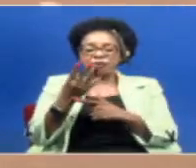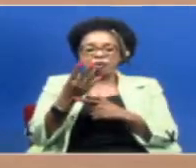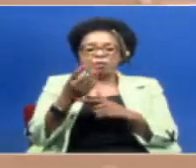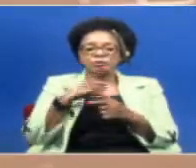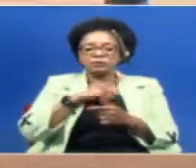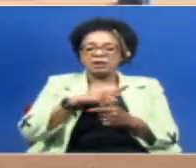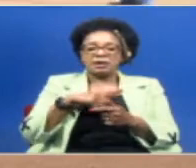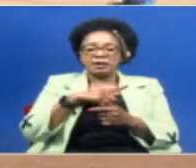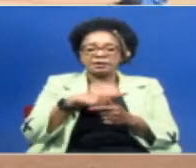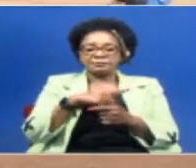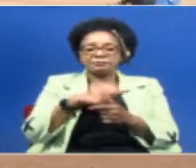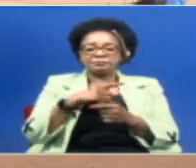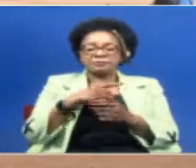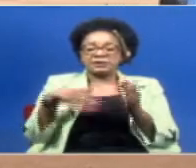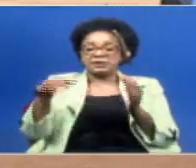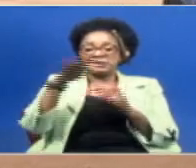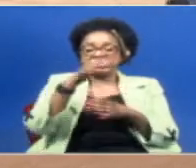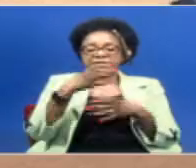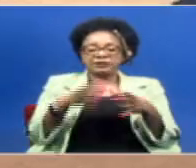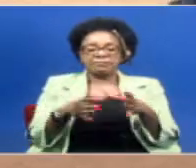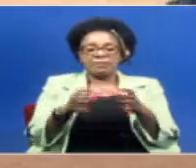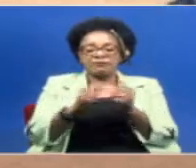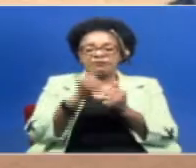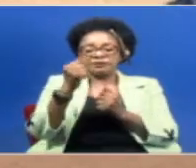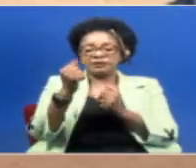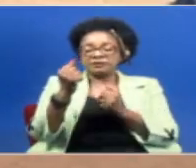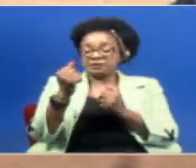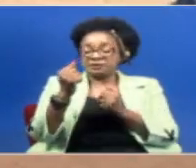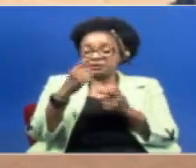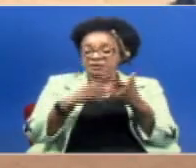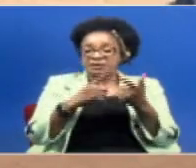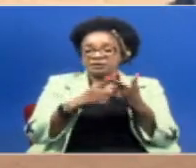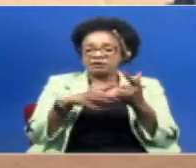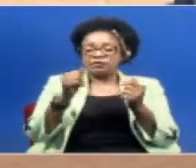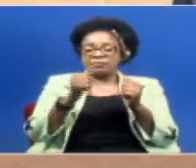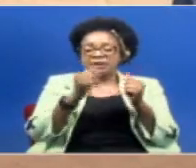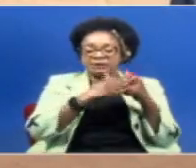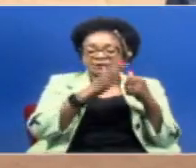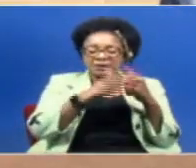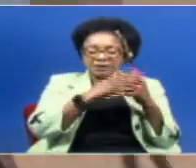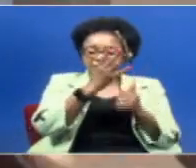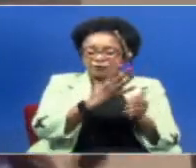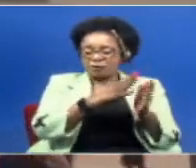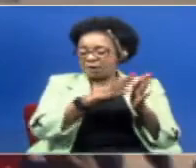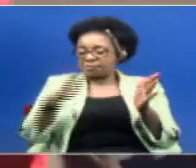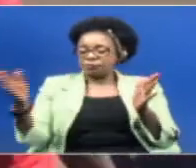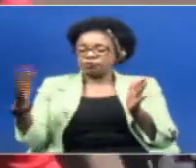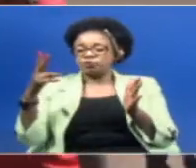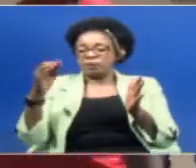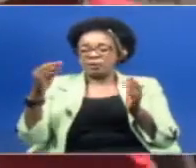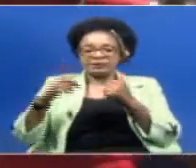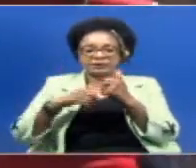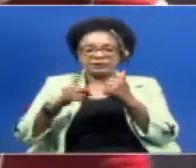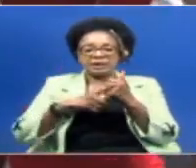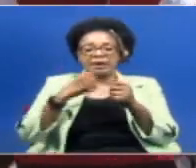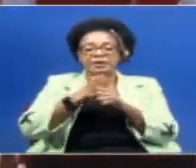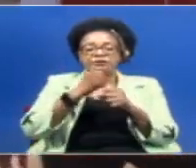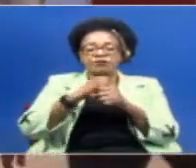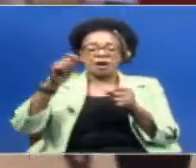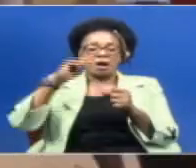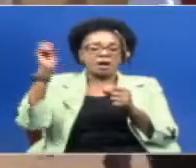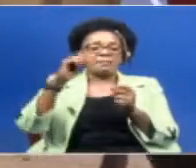in the senior team at 15 years as a goalkeeper. So from 1994 to 2006, I played for the Harambee Starlets Women